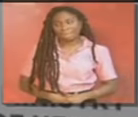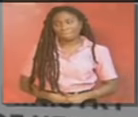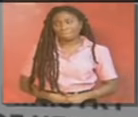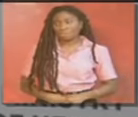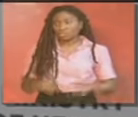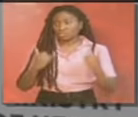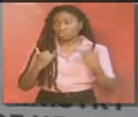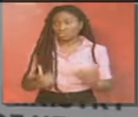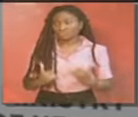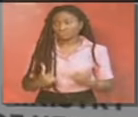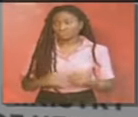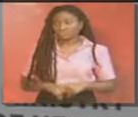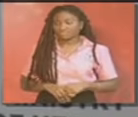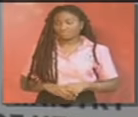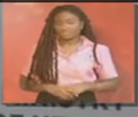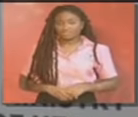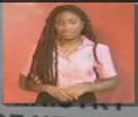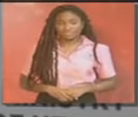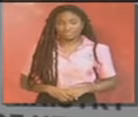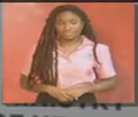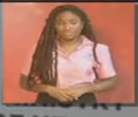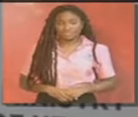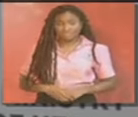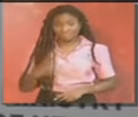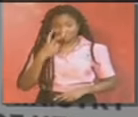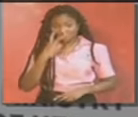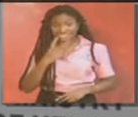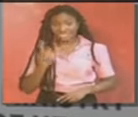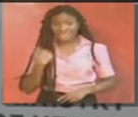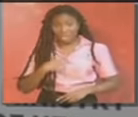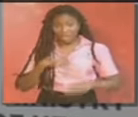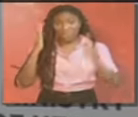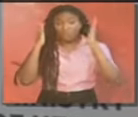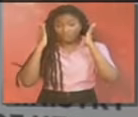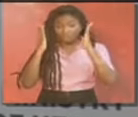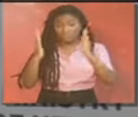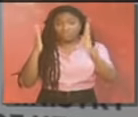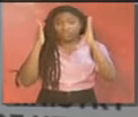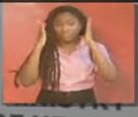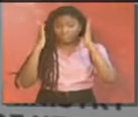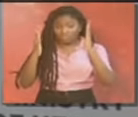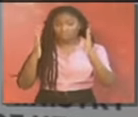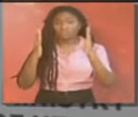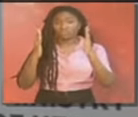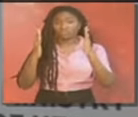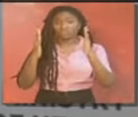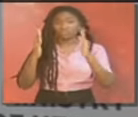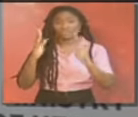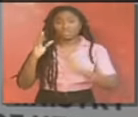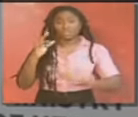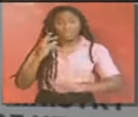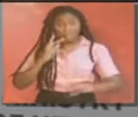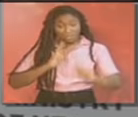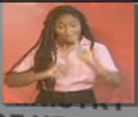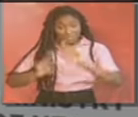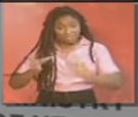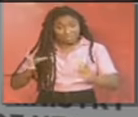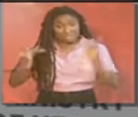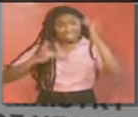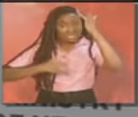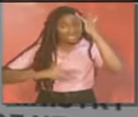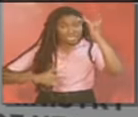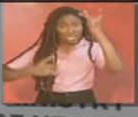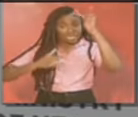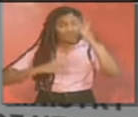this trend is what we are drawing our attention to. This trend is a cause for concern, though not